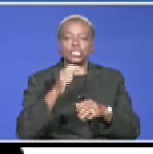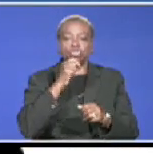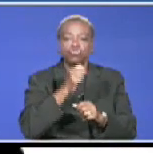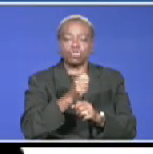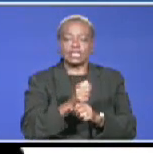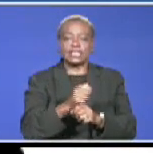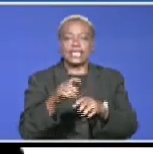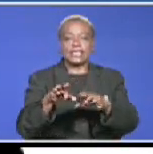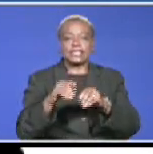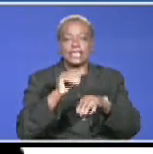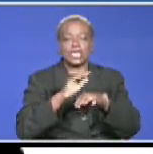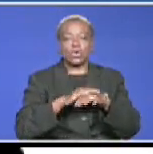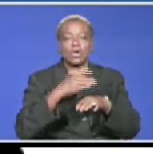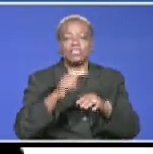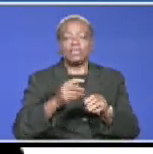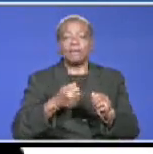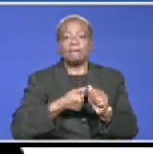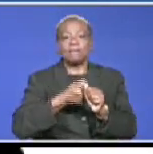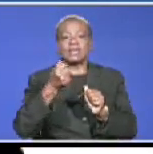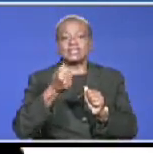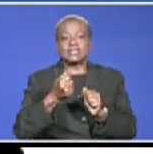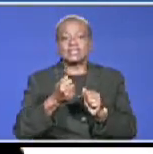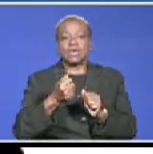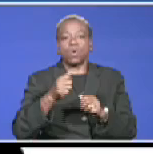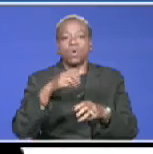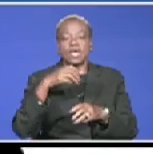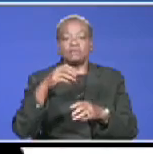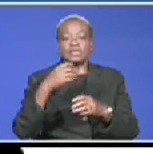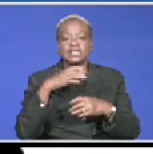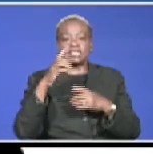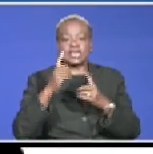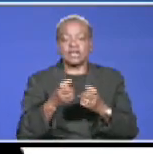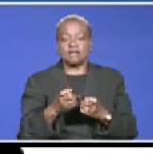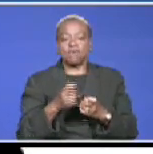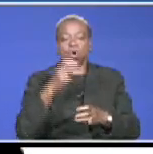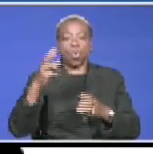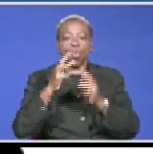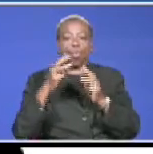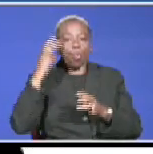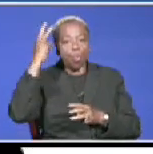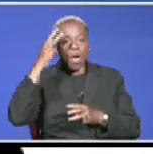much-deserved added title of a wildlife conservationist. Antoine Smith, ZNS Network News.